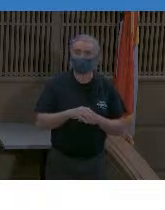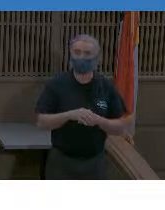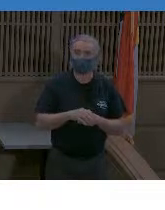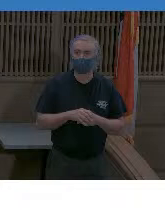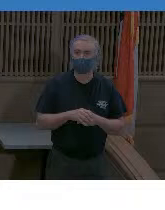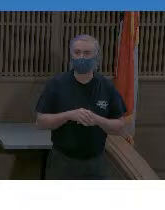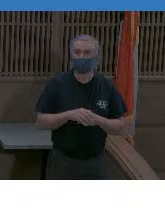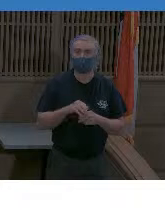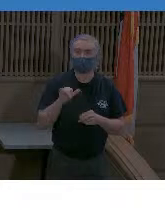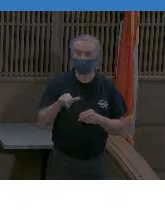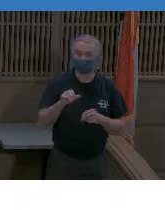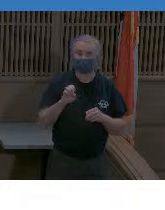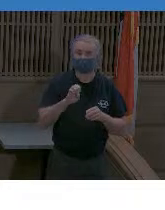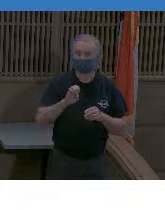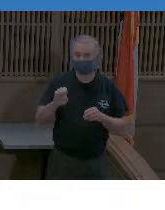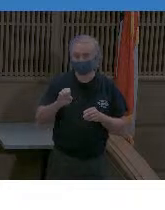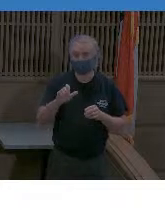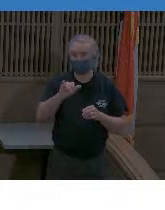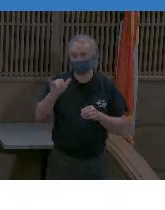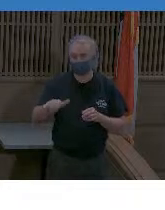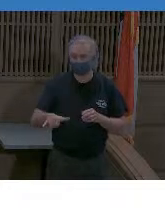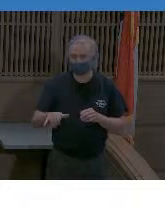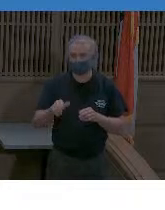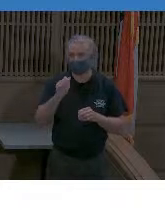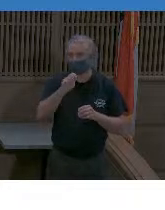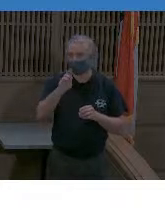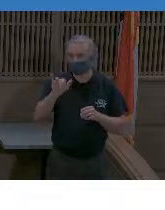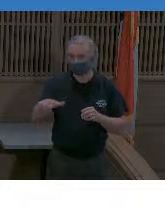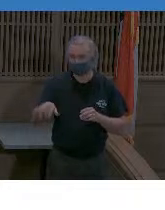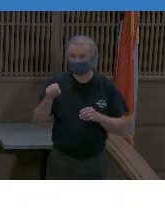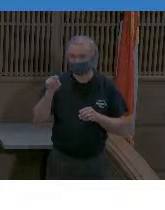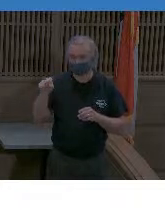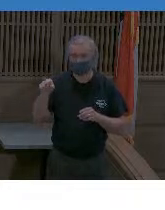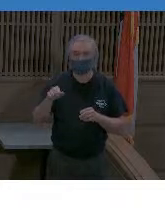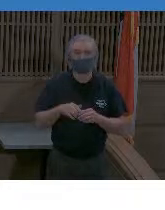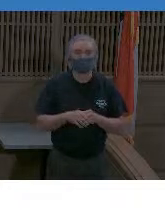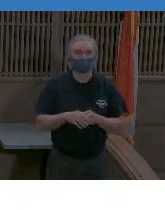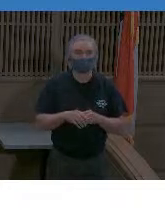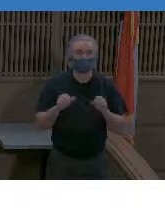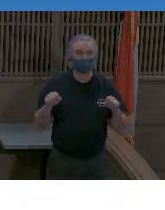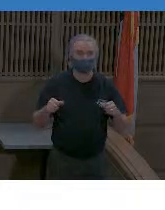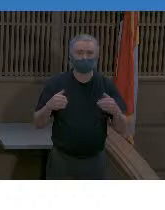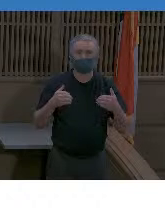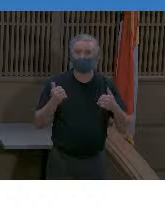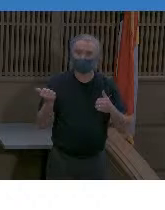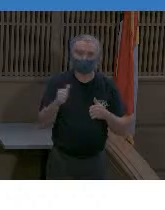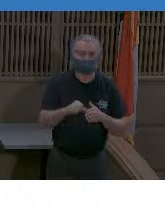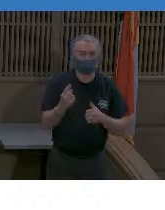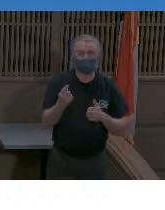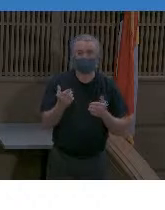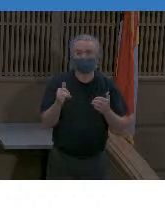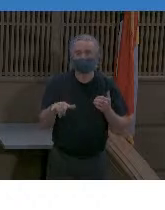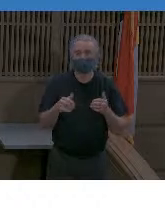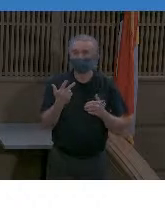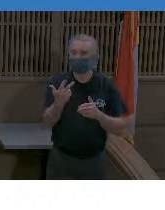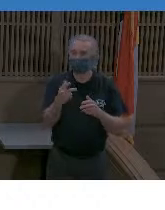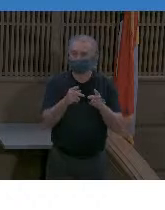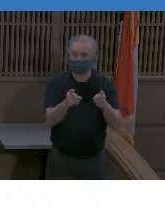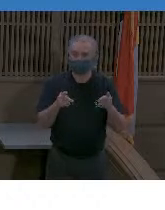229-338-7589. Again, I'm very thankful for the opportunities that we have, the resources that we have, and